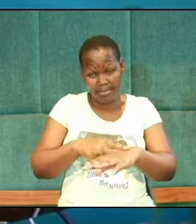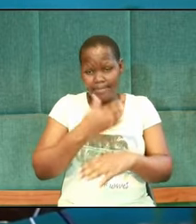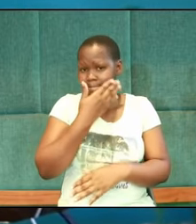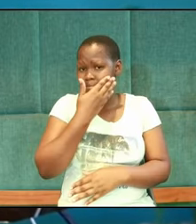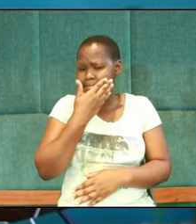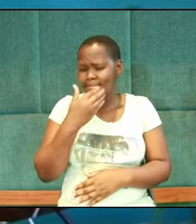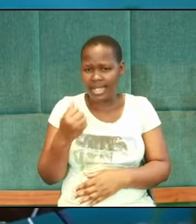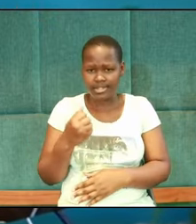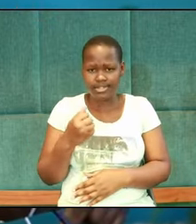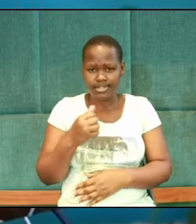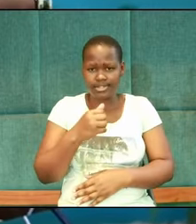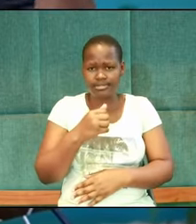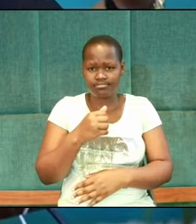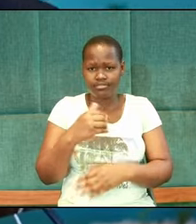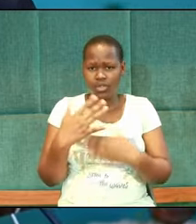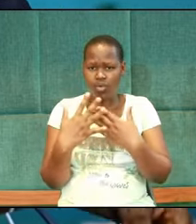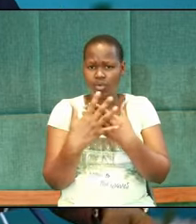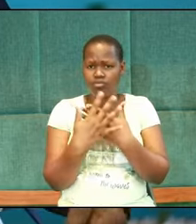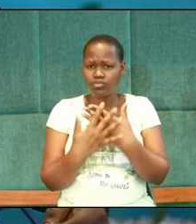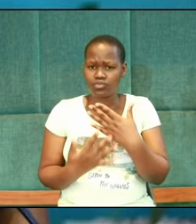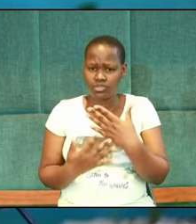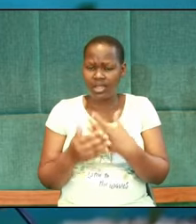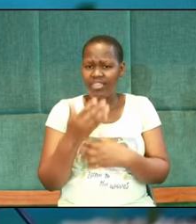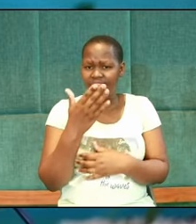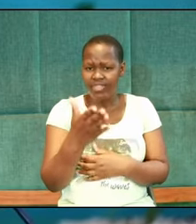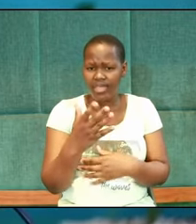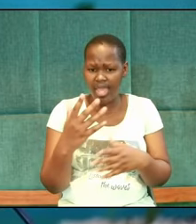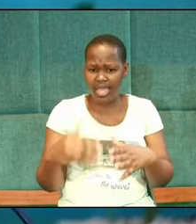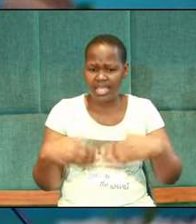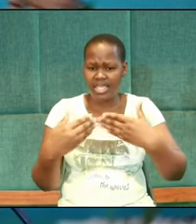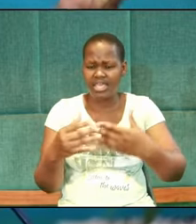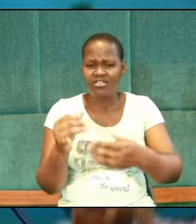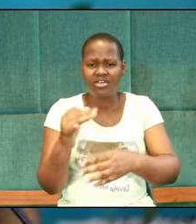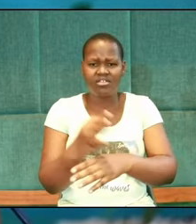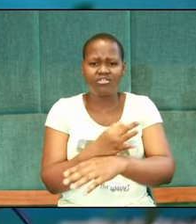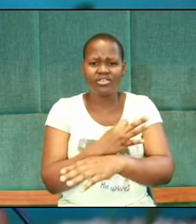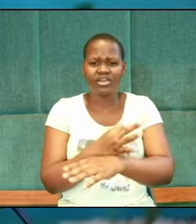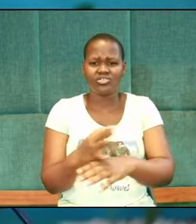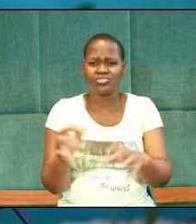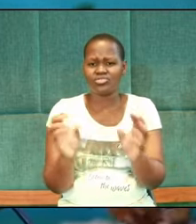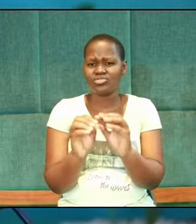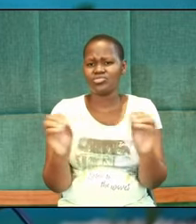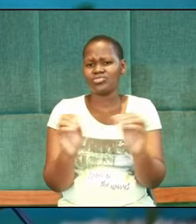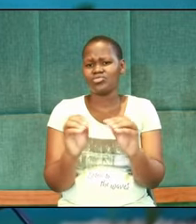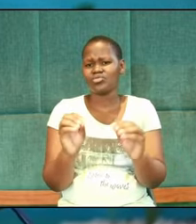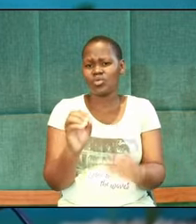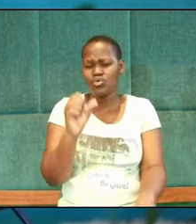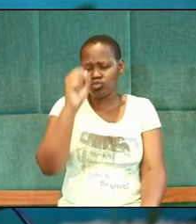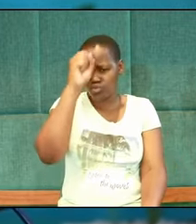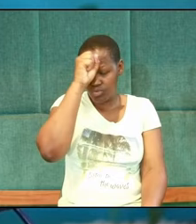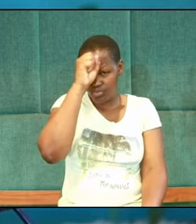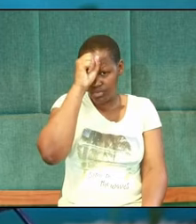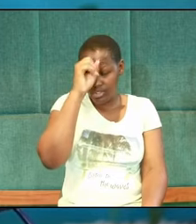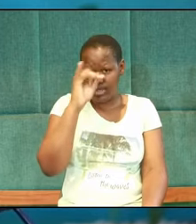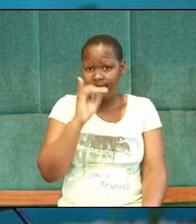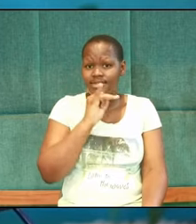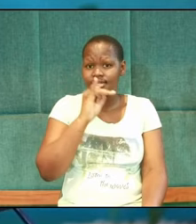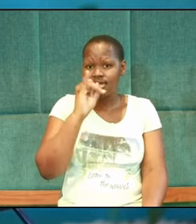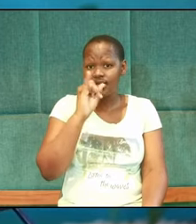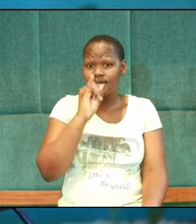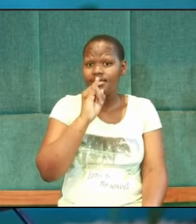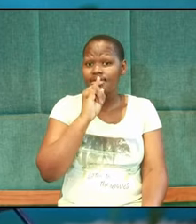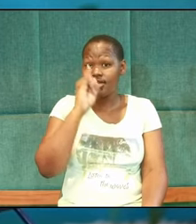ever get, giving birth to dysfunctional and stupidly ignorant children.